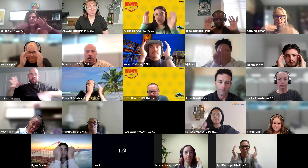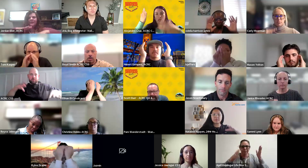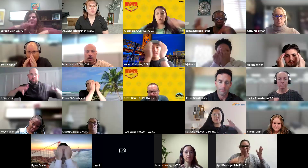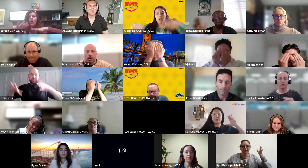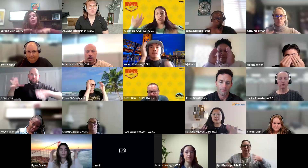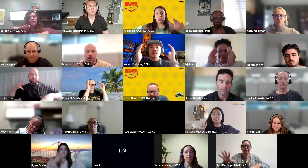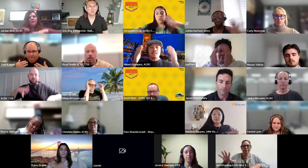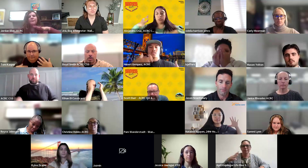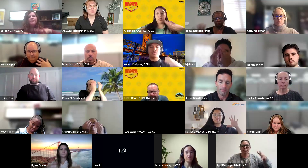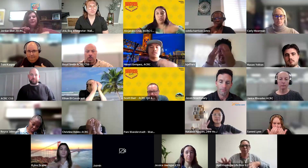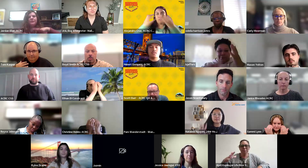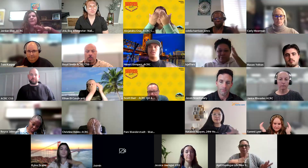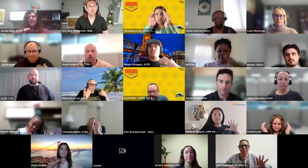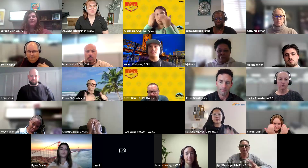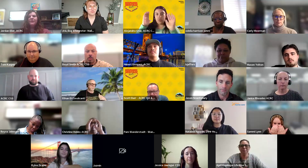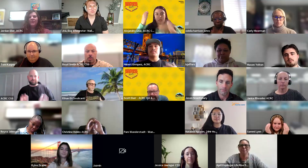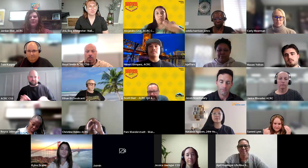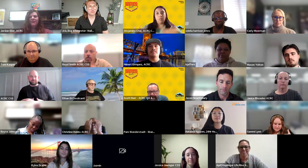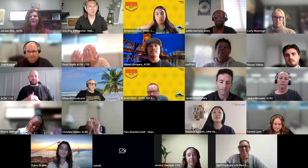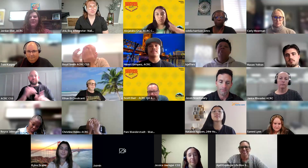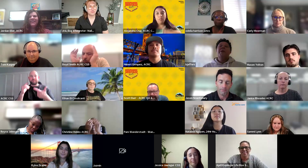Halloween costume.